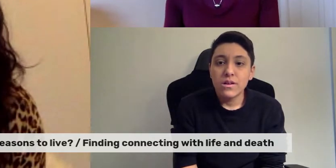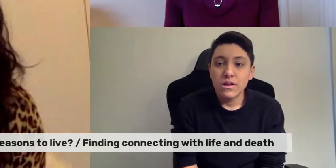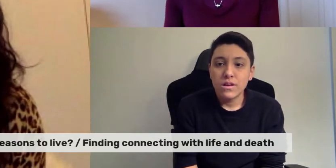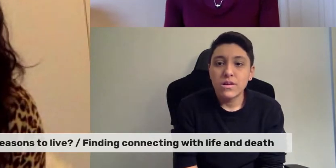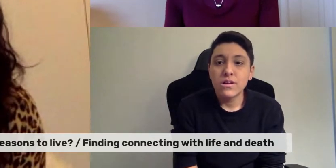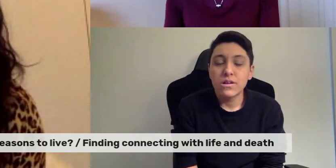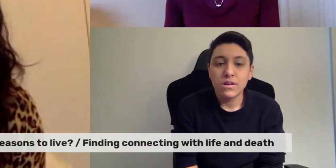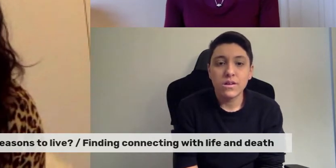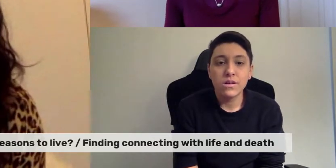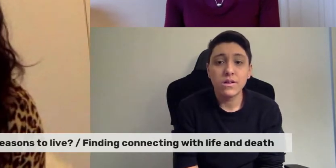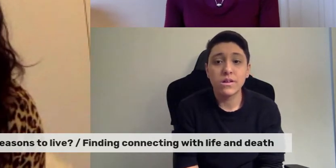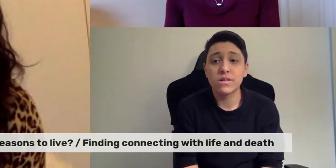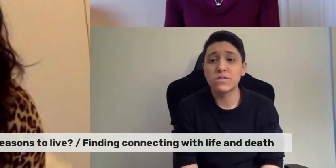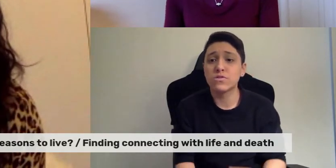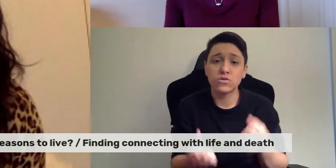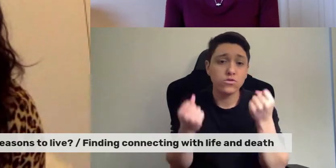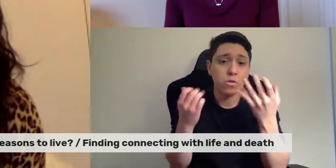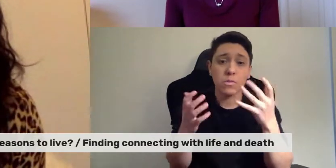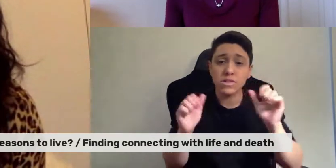There's a lot that could be said about that.